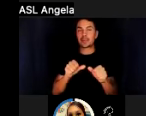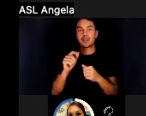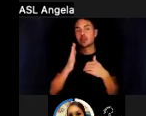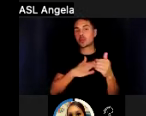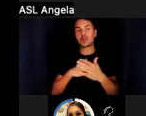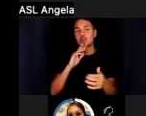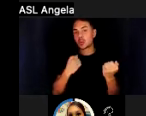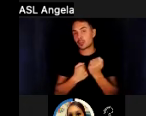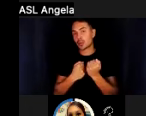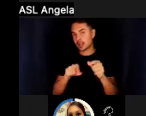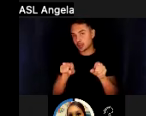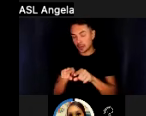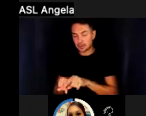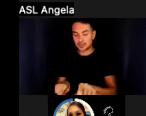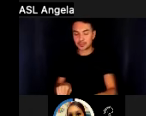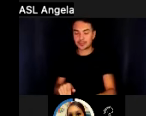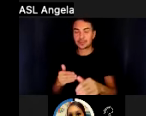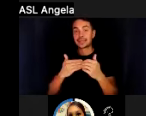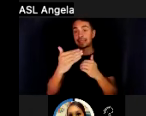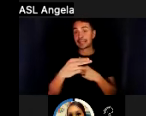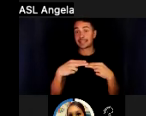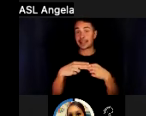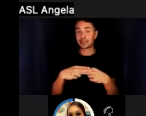supporting as well. Next slide.